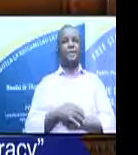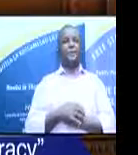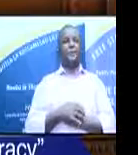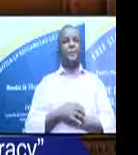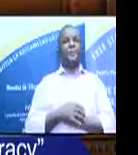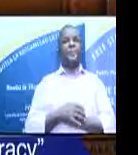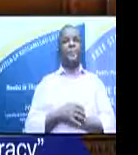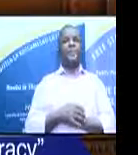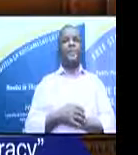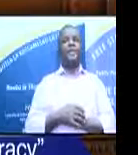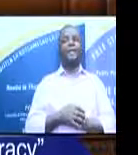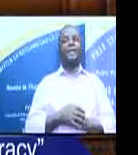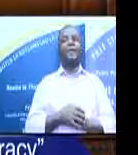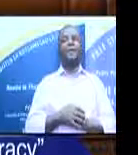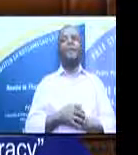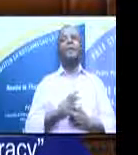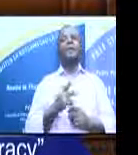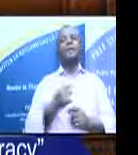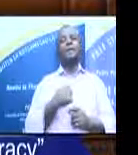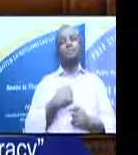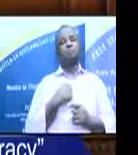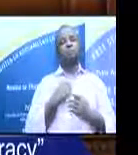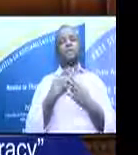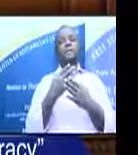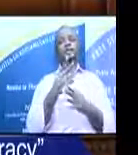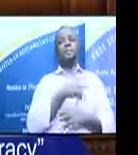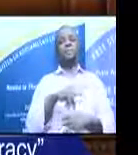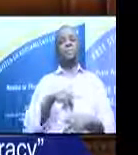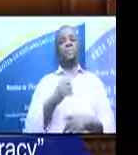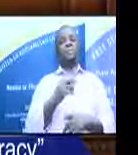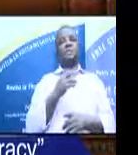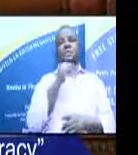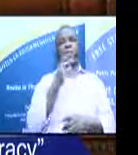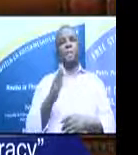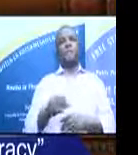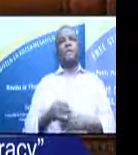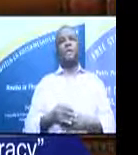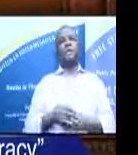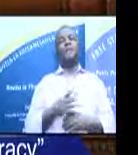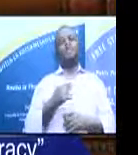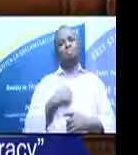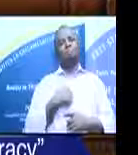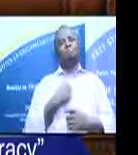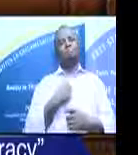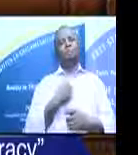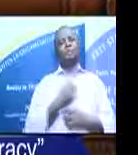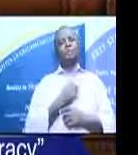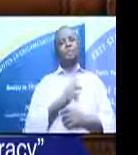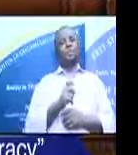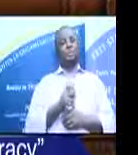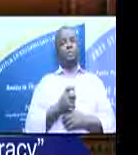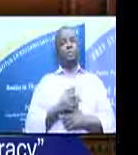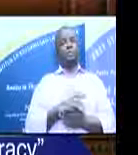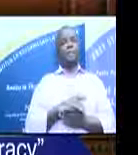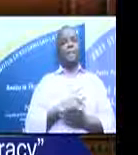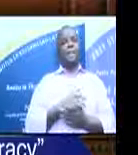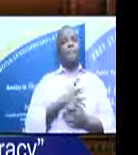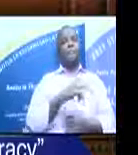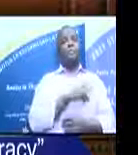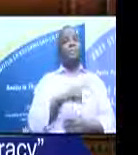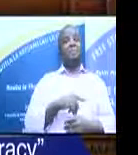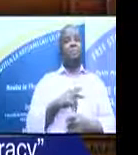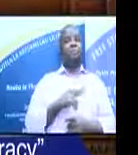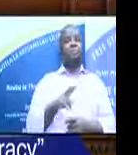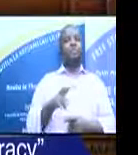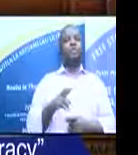Speaker, I thank the Premier in her absentia. Now I also wonder, did the Premier see